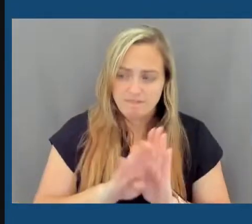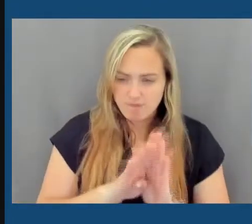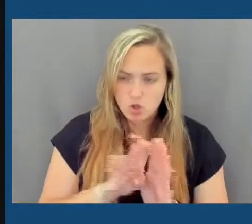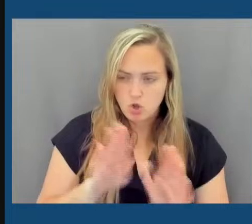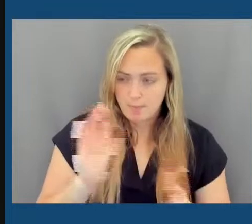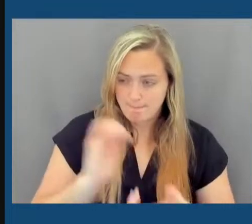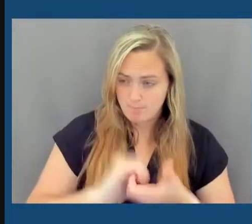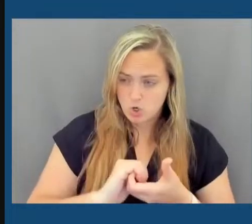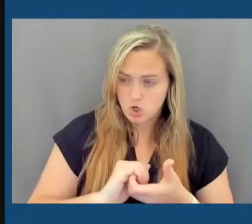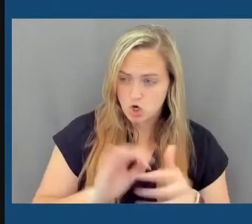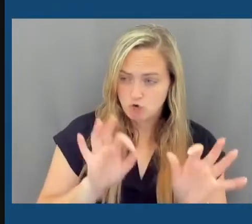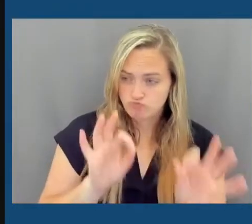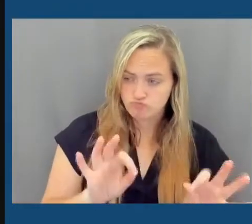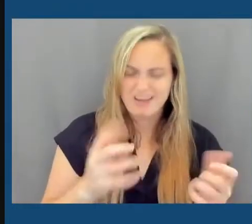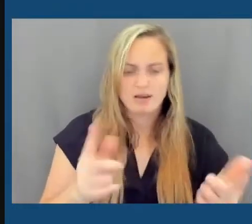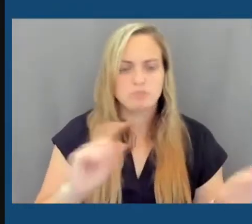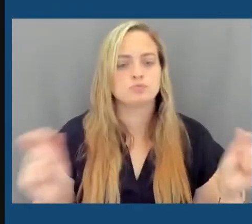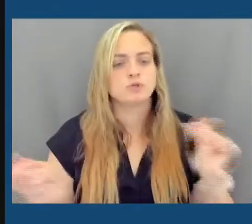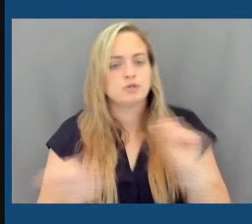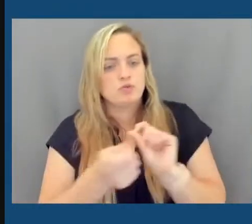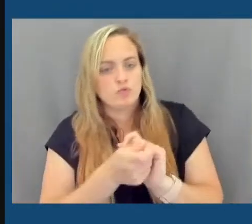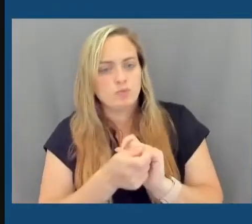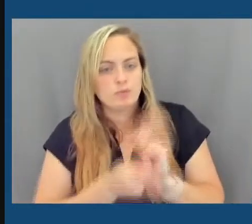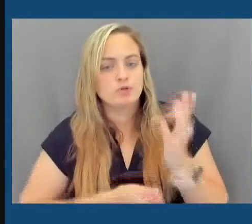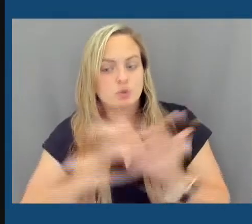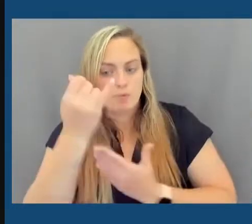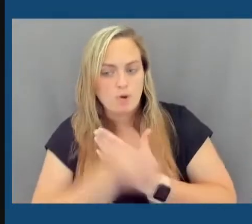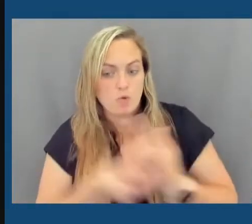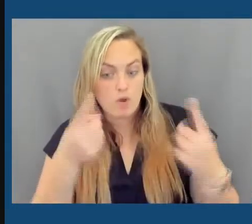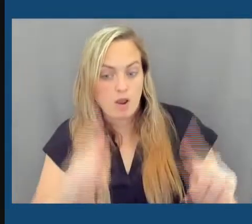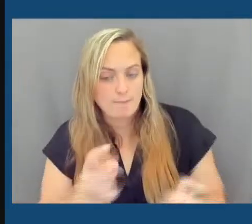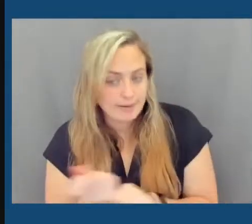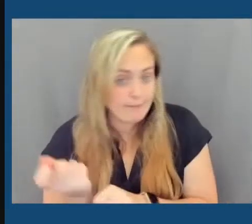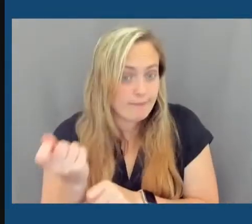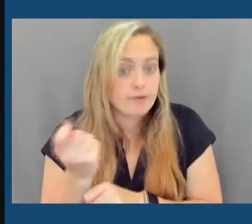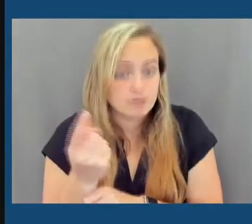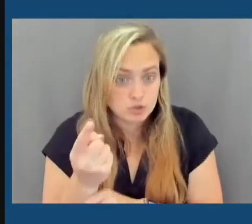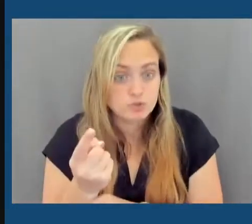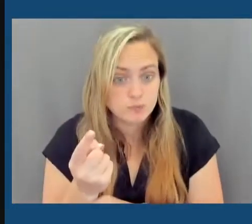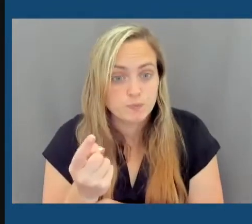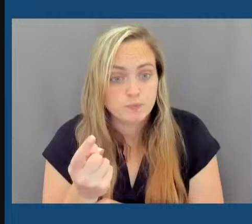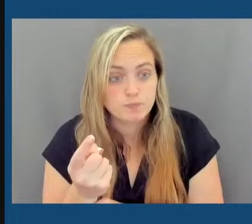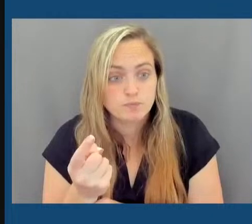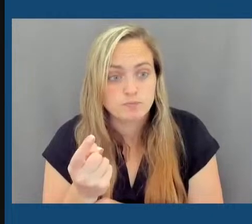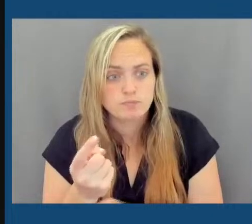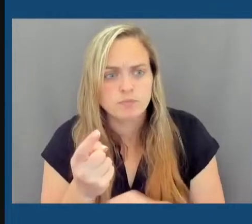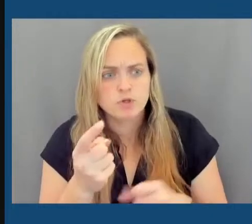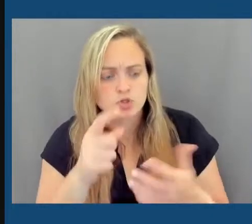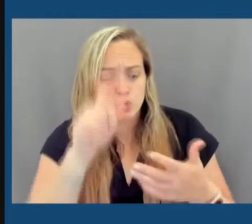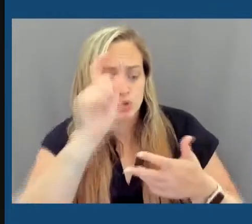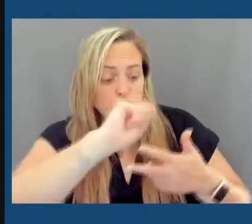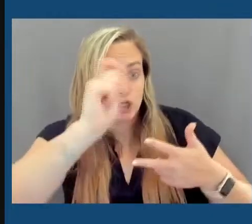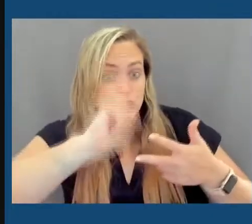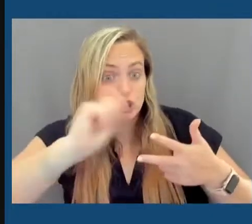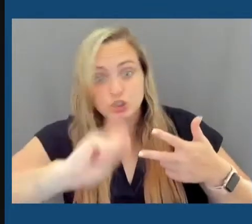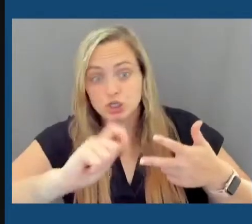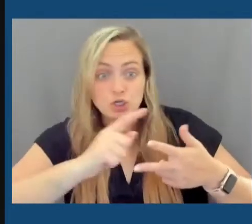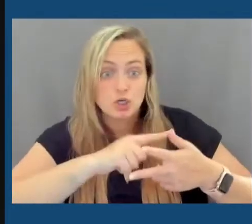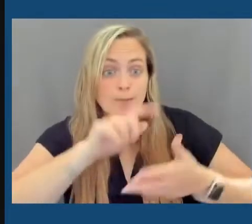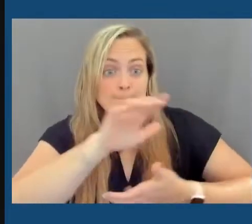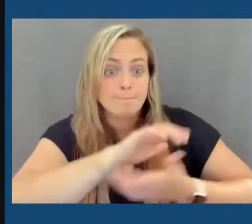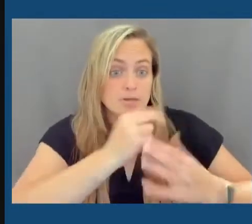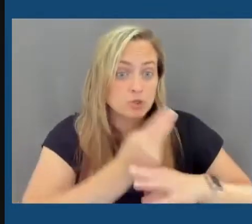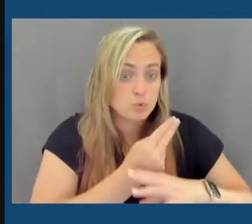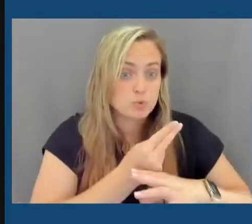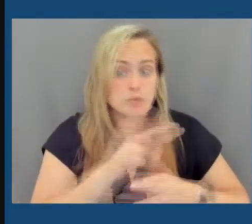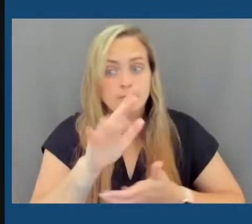housing project that is going to be underway next year. It is going to deliver, again, what are those boxes that we want to check? Mixed use, mixed income. We